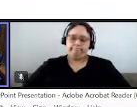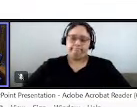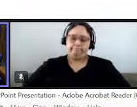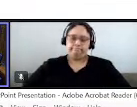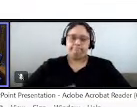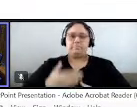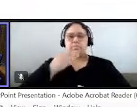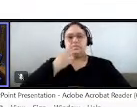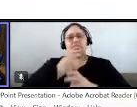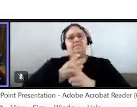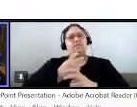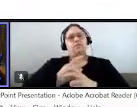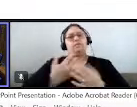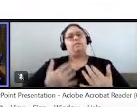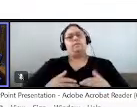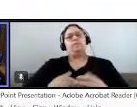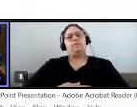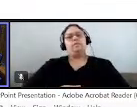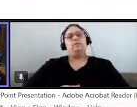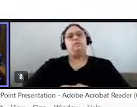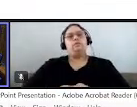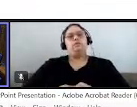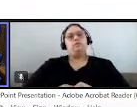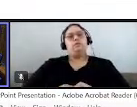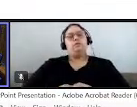makes it very difficult to